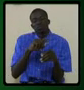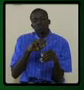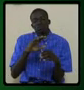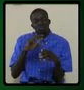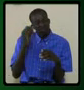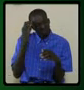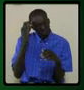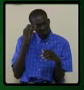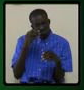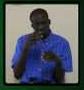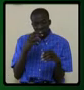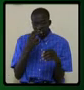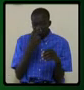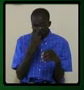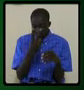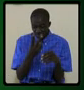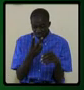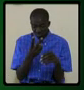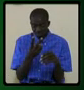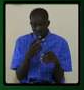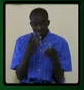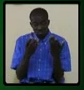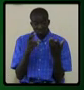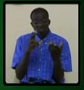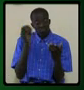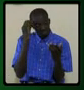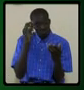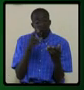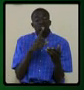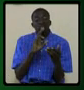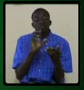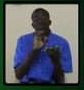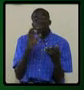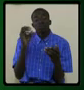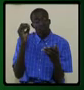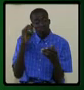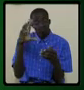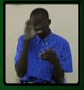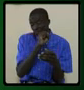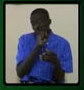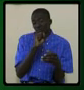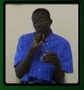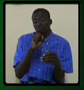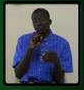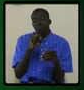your observations you know the answer. But if you missed it, this is the reason.